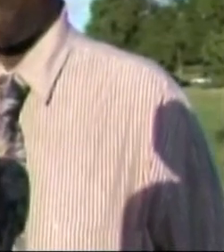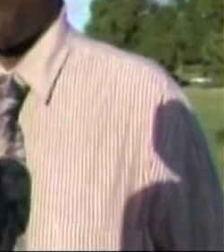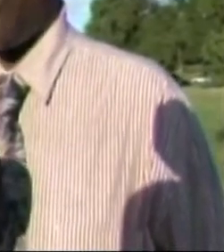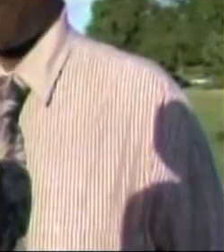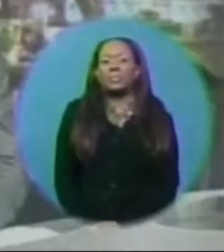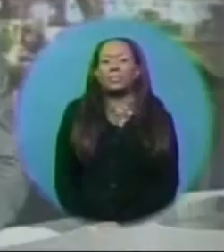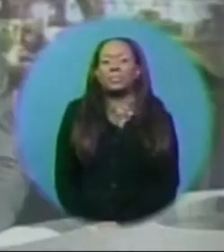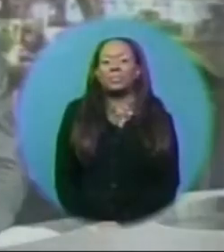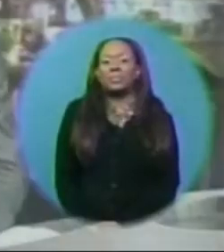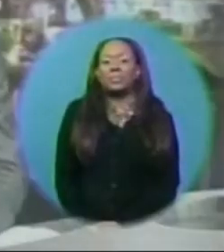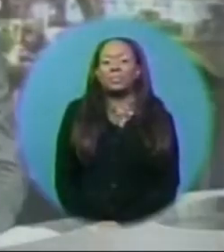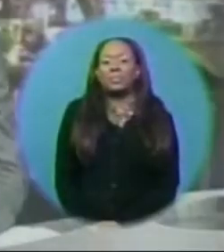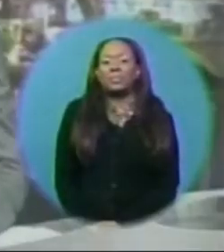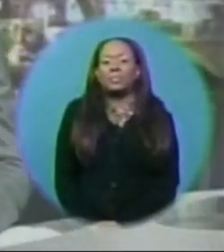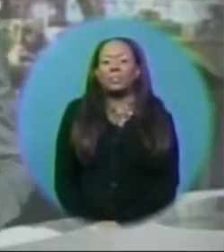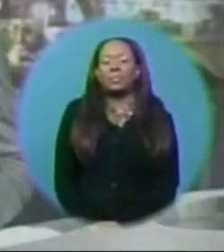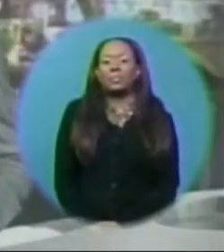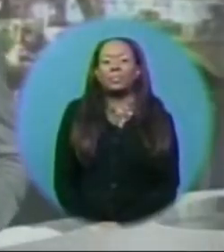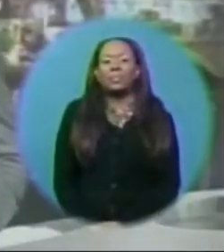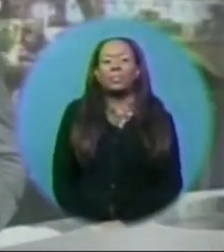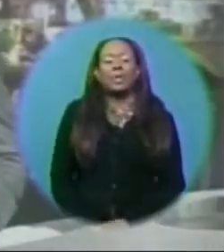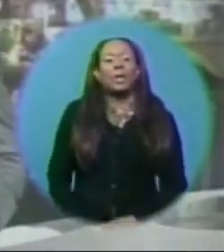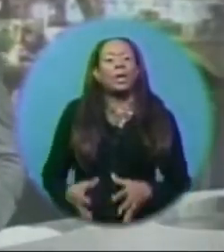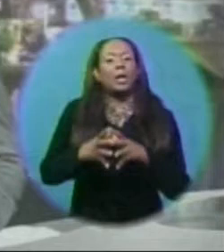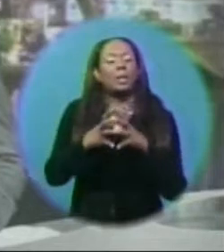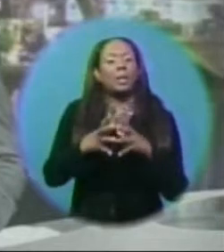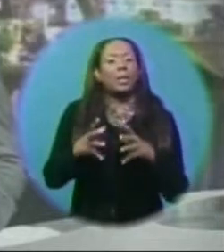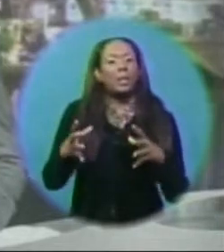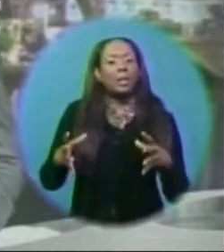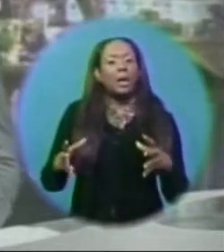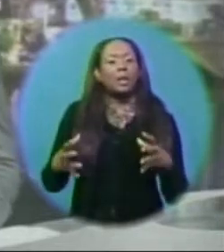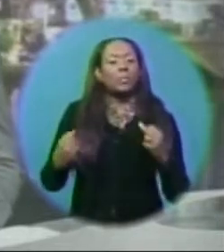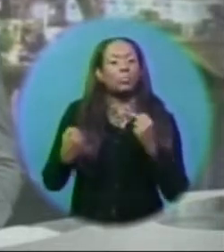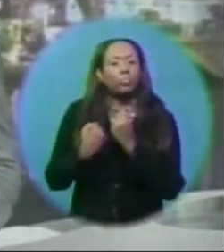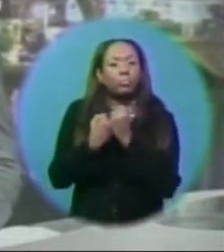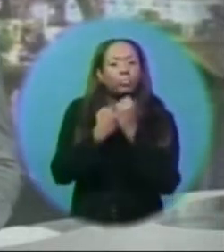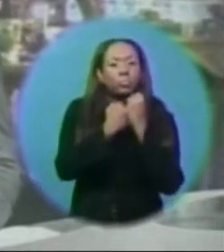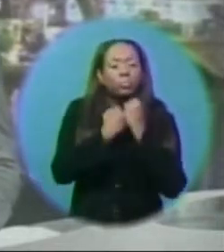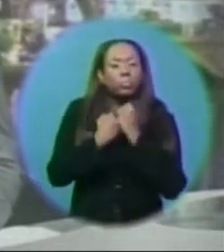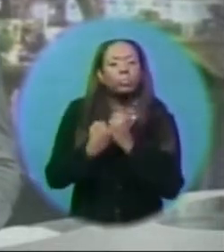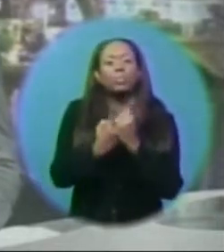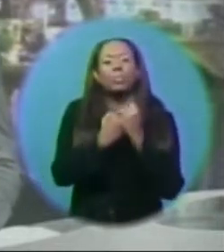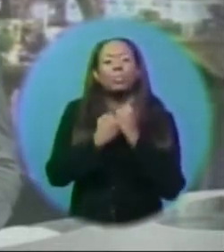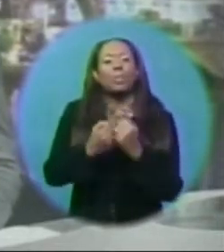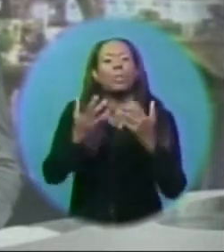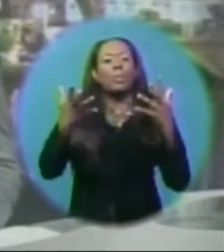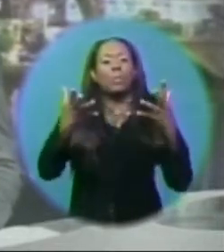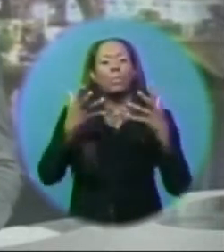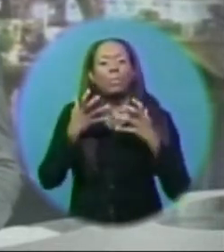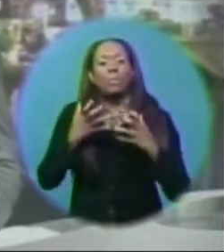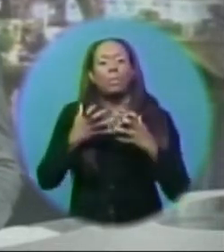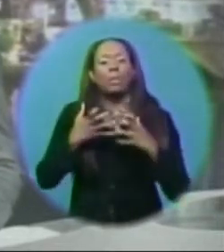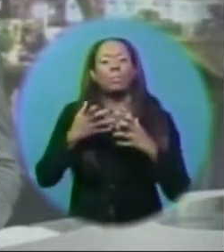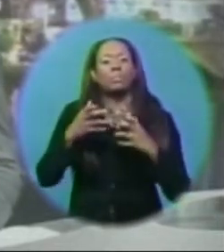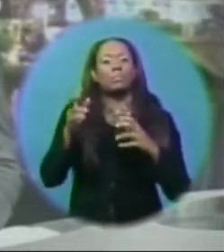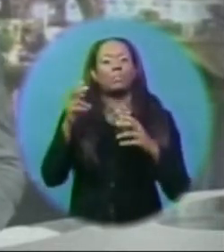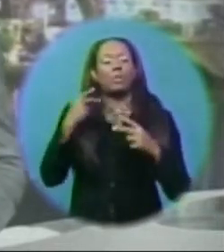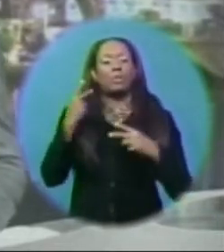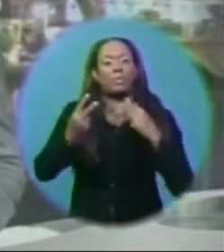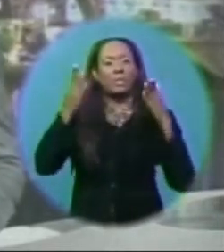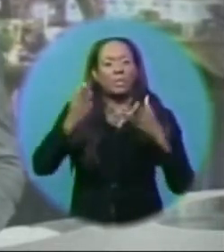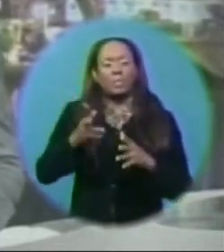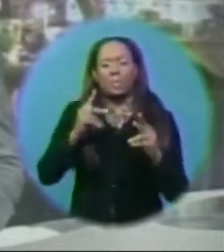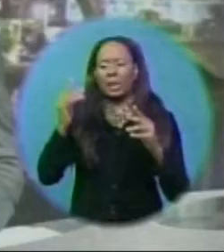scene. A concerted effort is being made to drastically improve the visitor experience at the Grantley Adams International